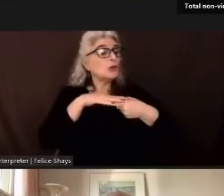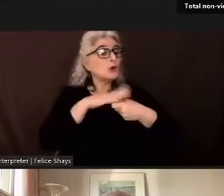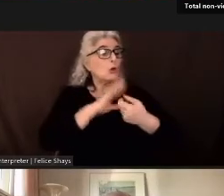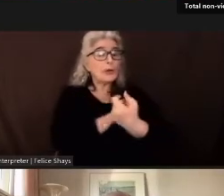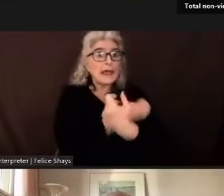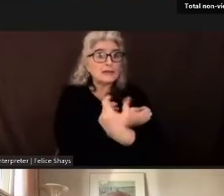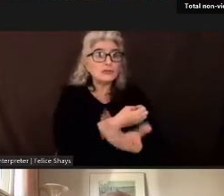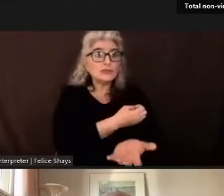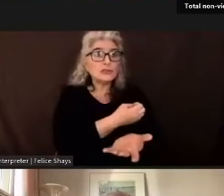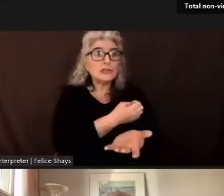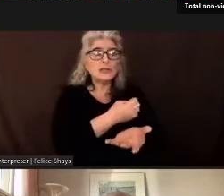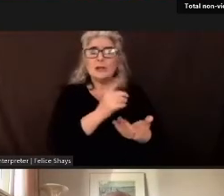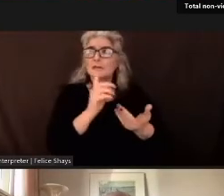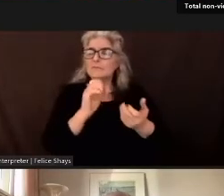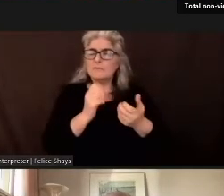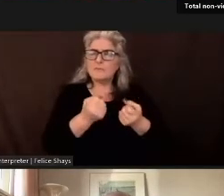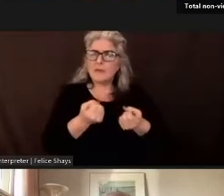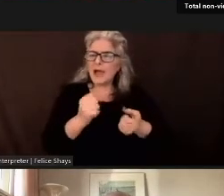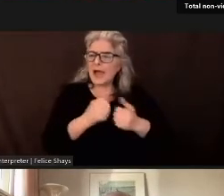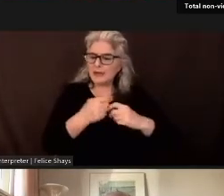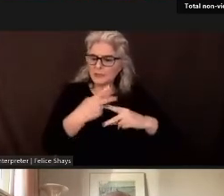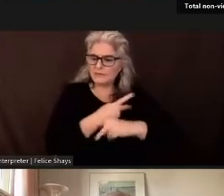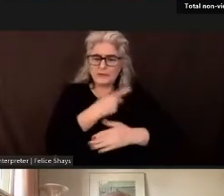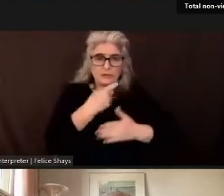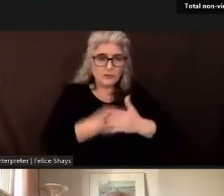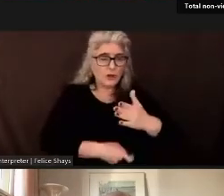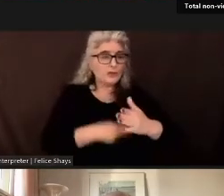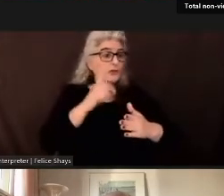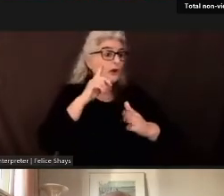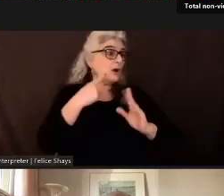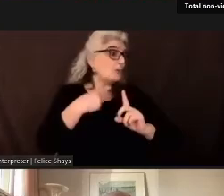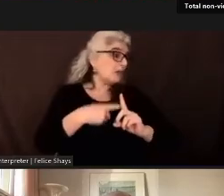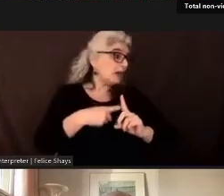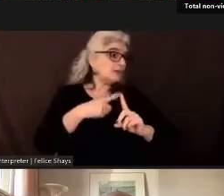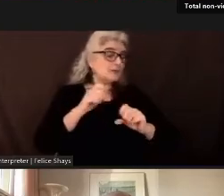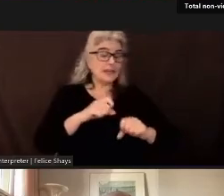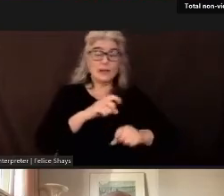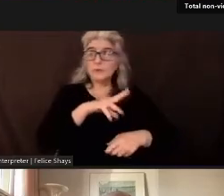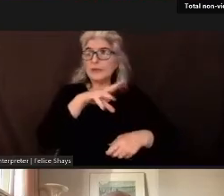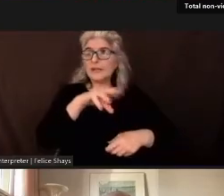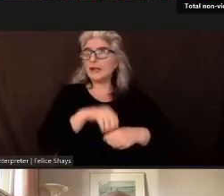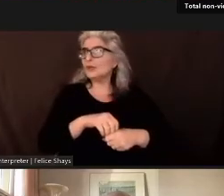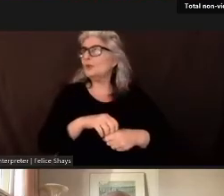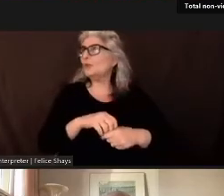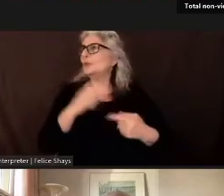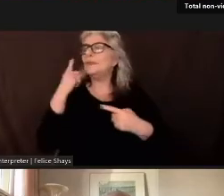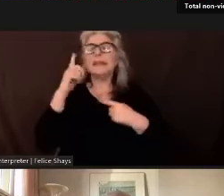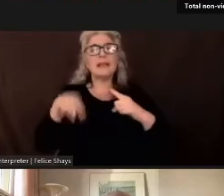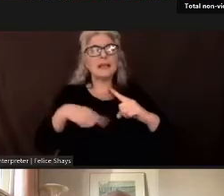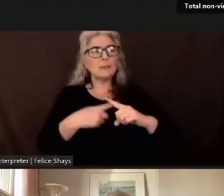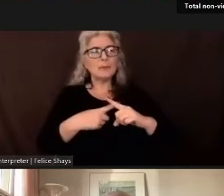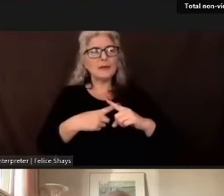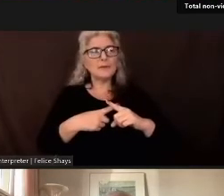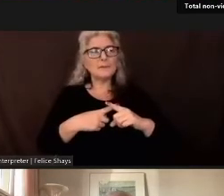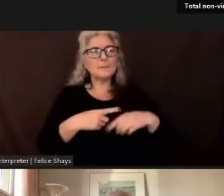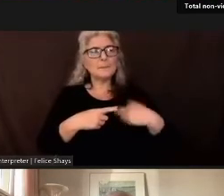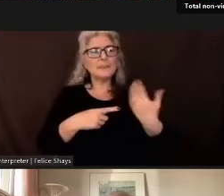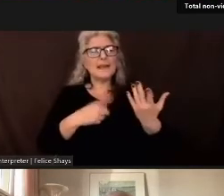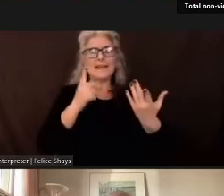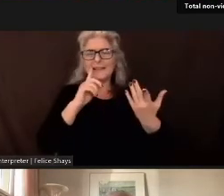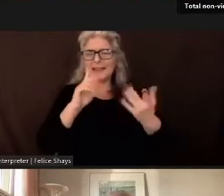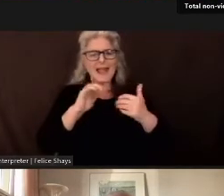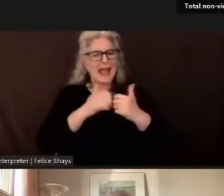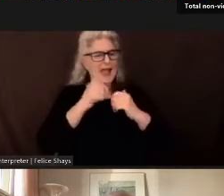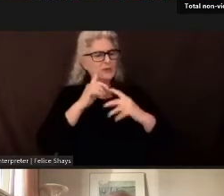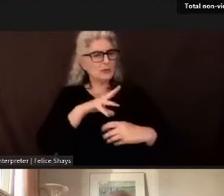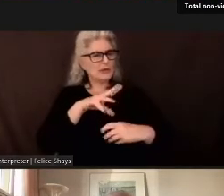cost for the social communities, right? Can we include what is the social justice